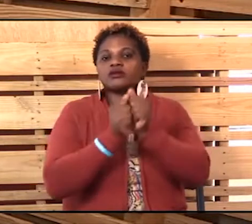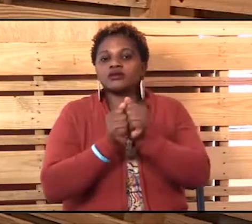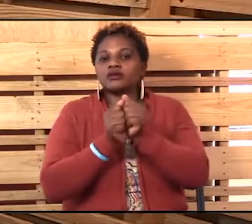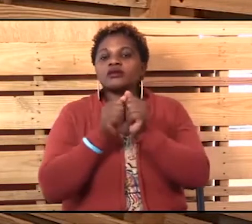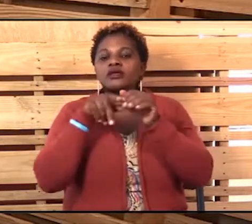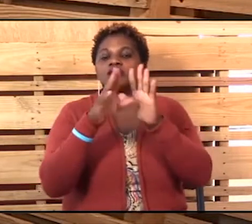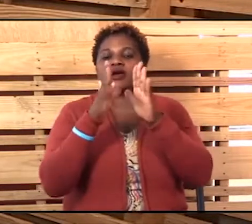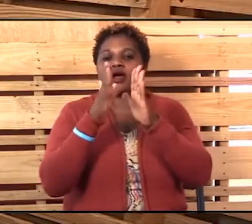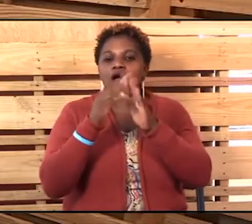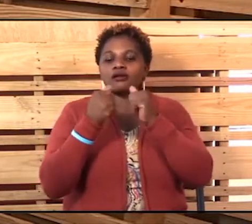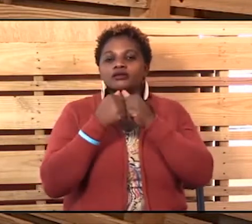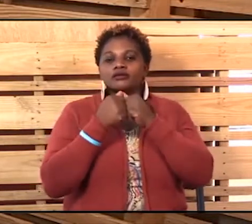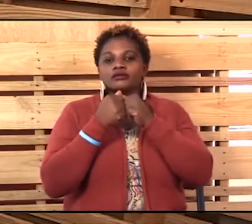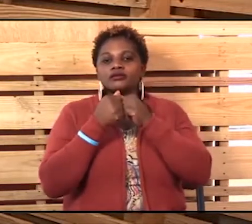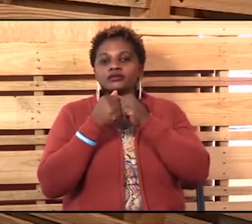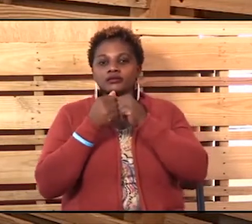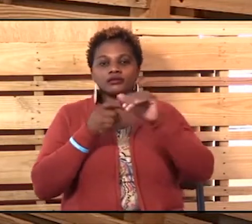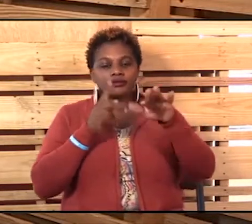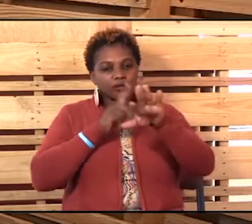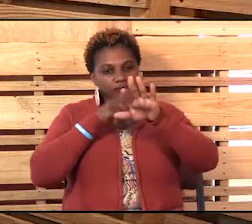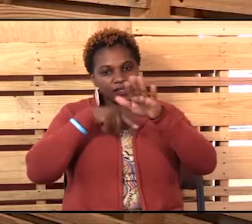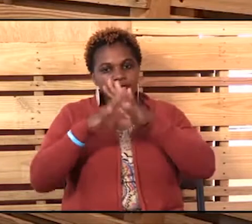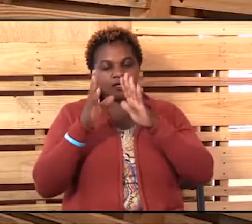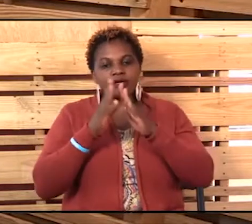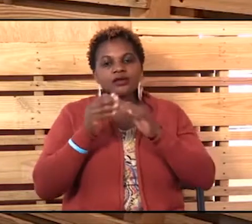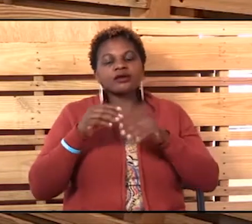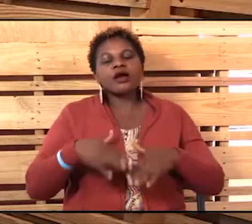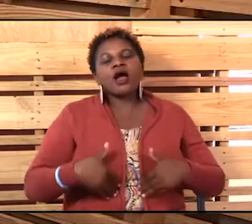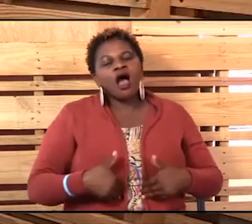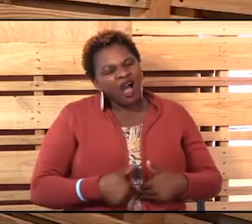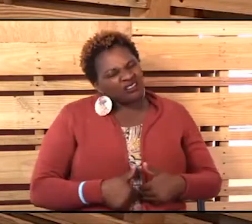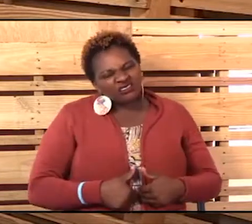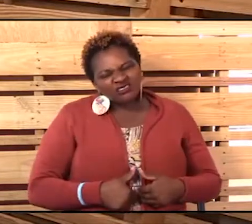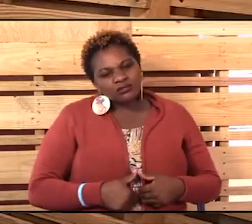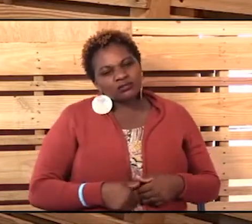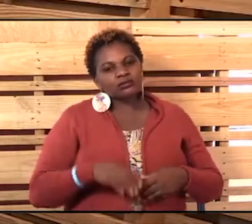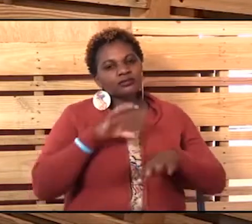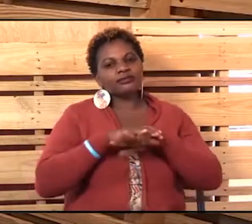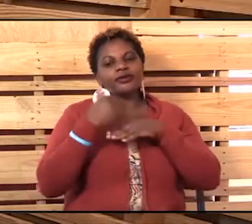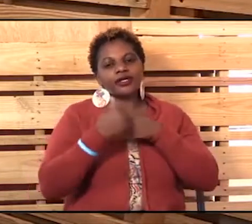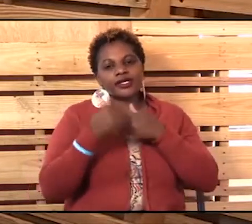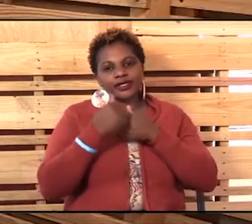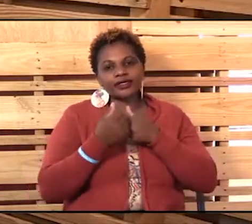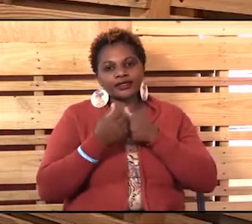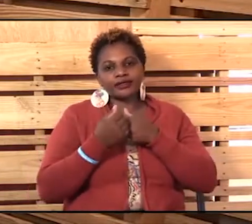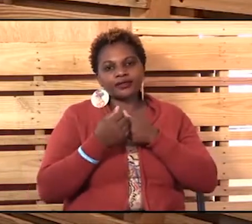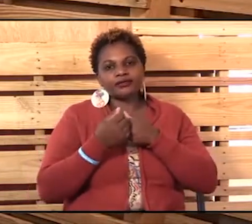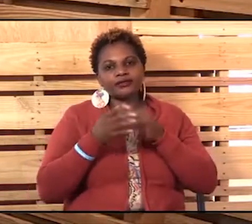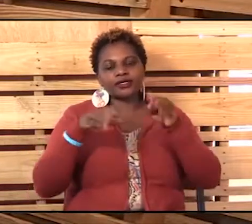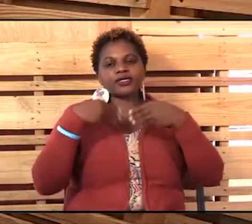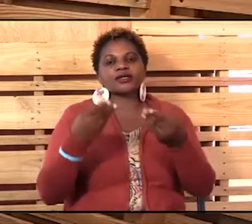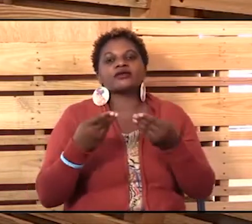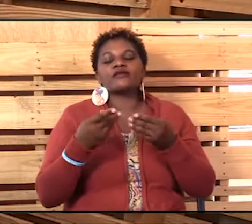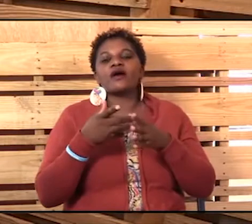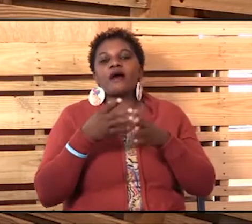together with them in their house. And when they got to the house, because they were a bit hungry, they got some bread and gave